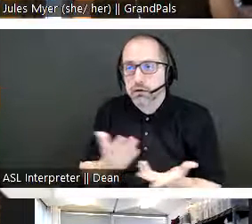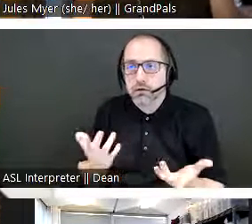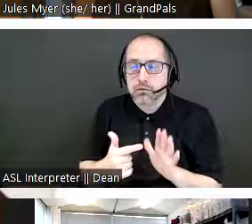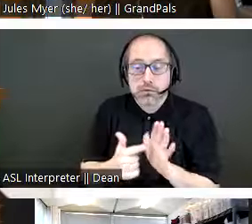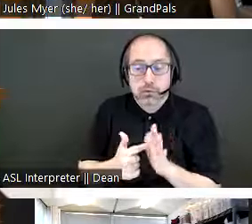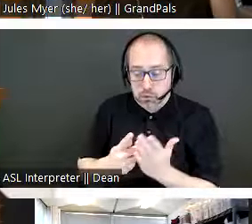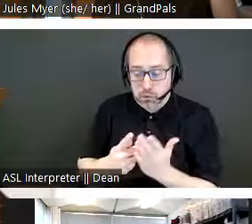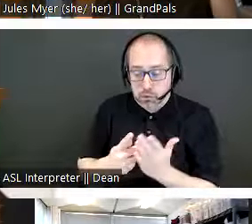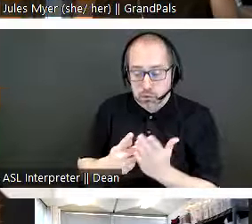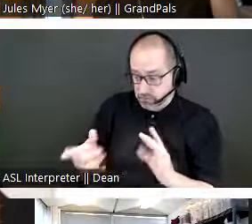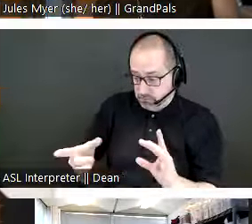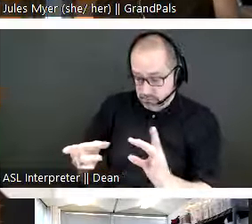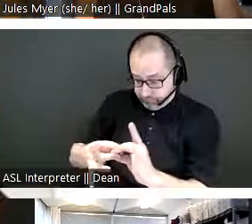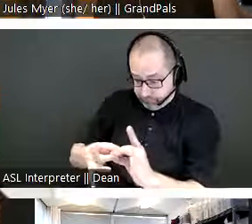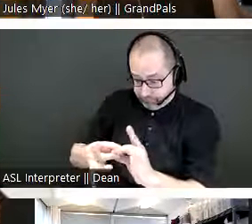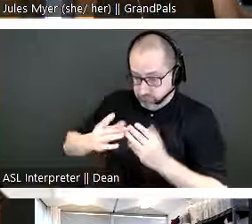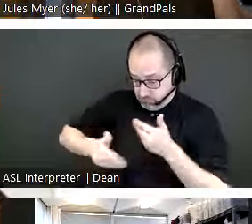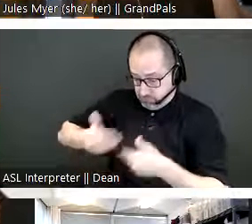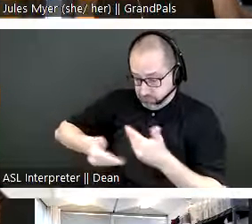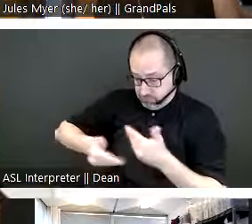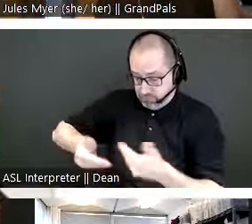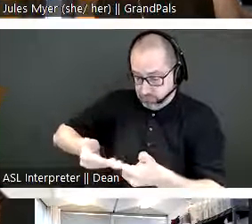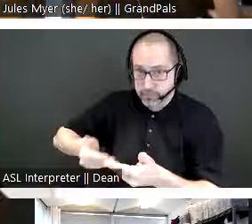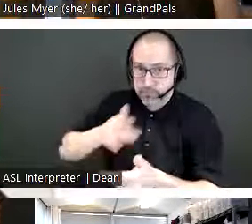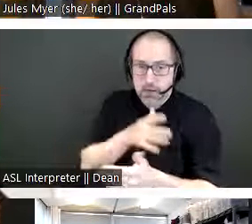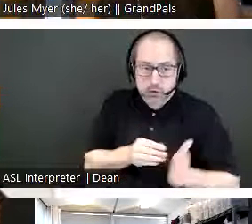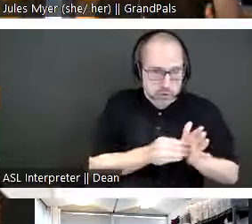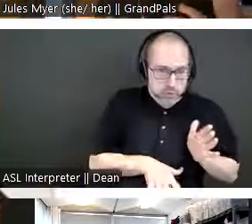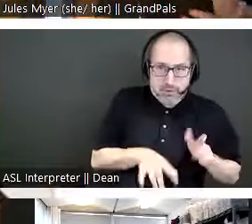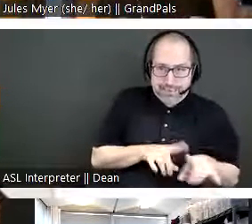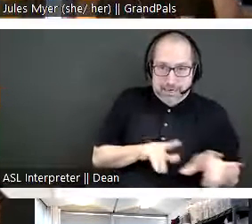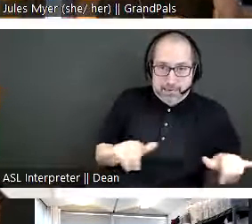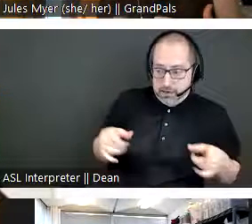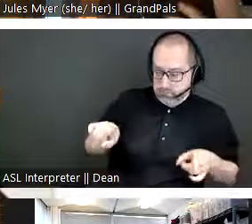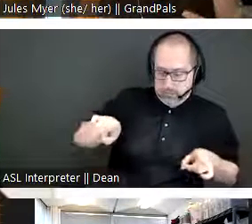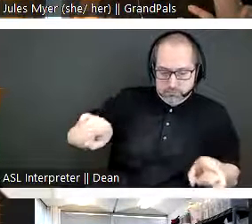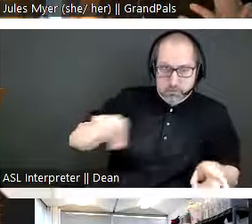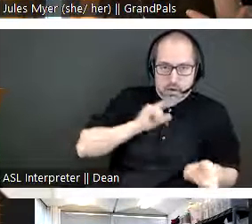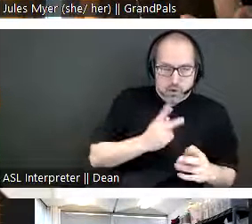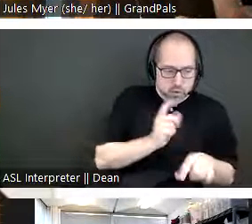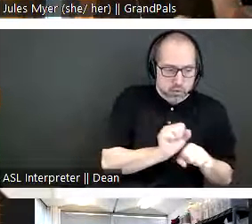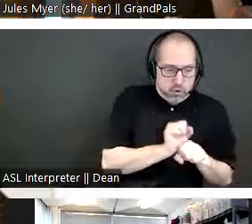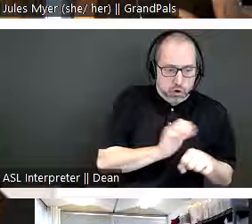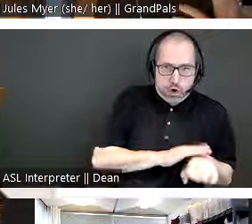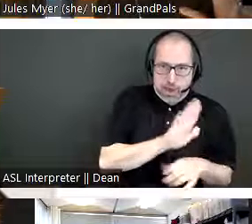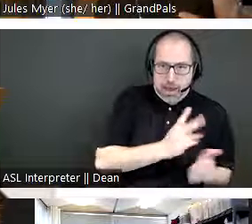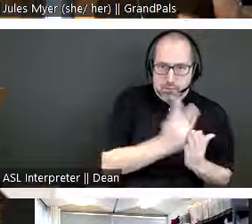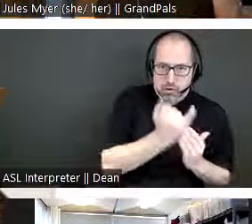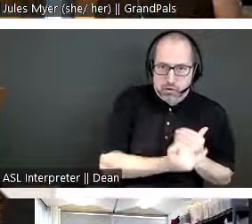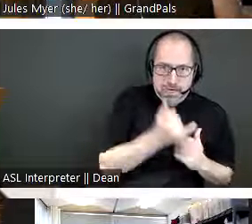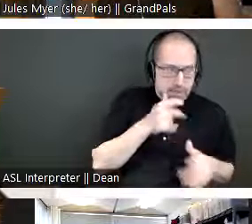the students are working on a project that reflects the learnings and the teachings that they're gaining from